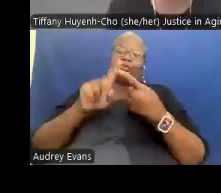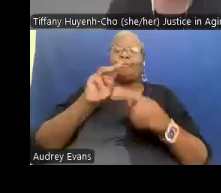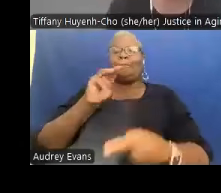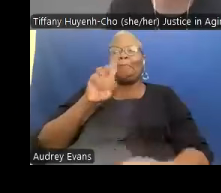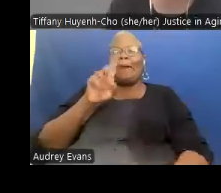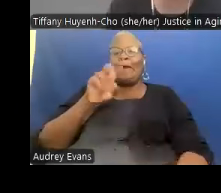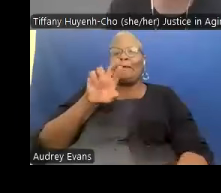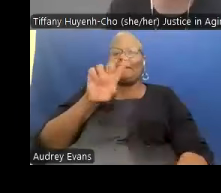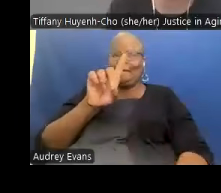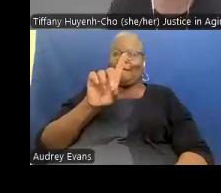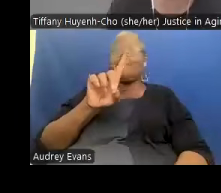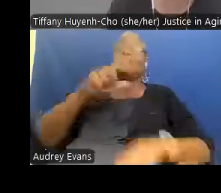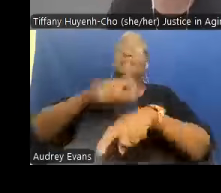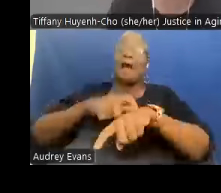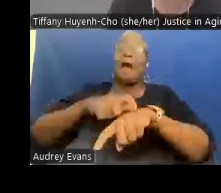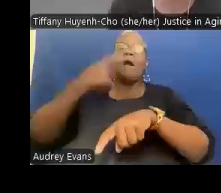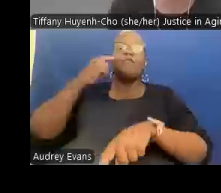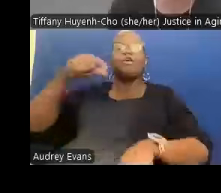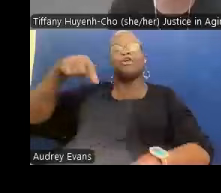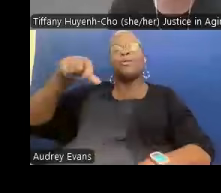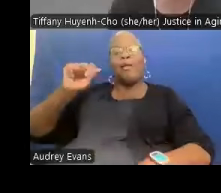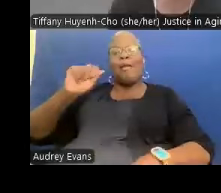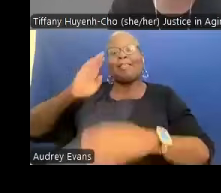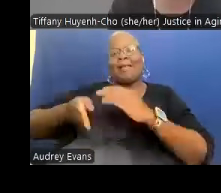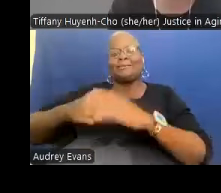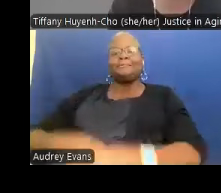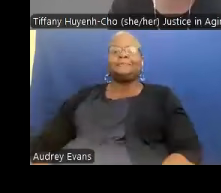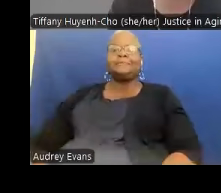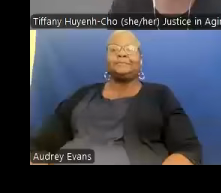have time for our Q&A at the end.